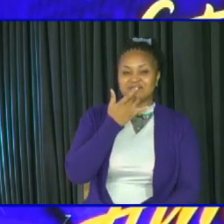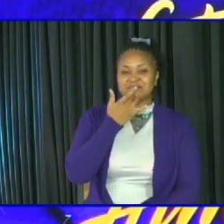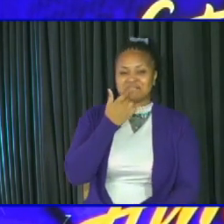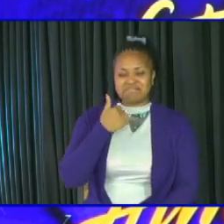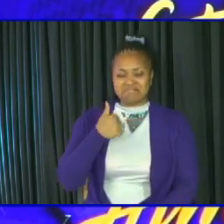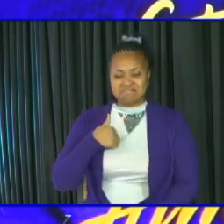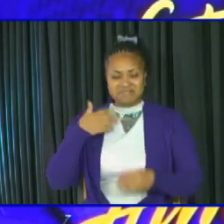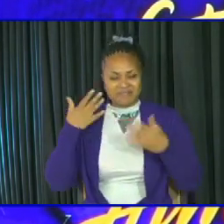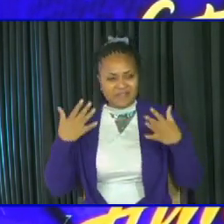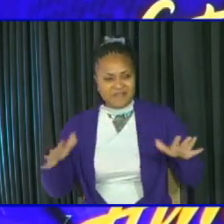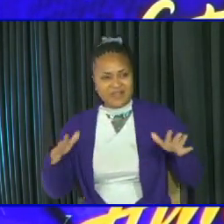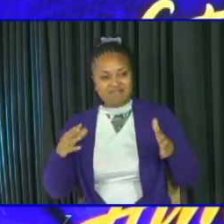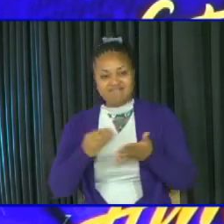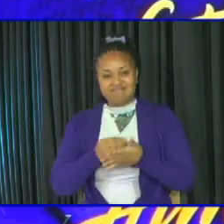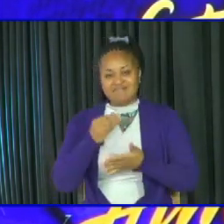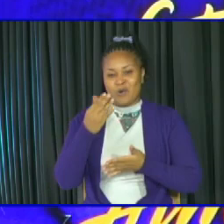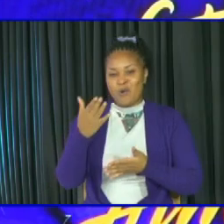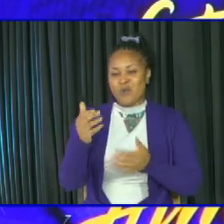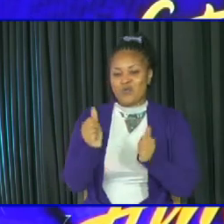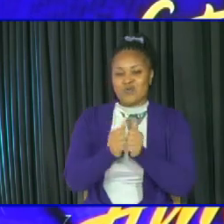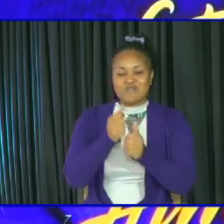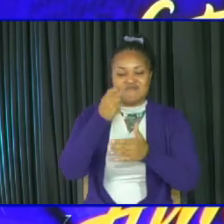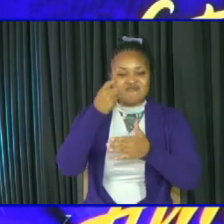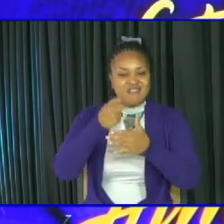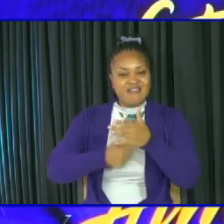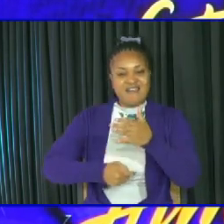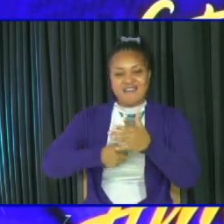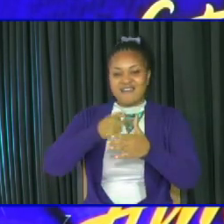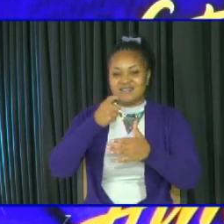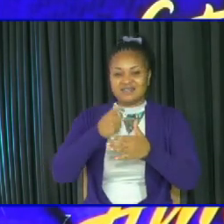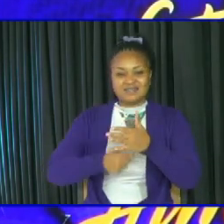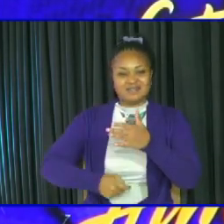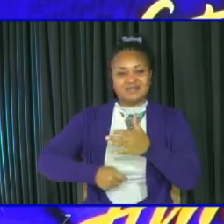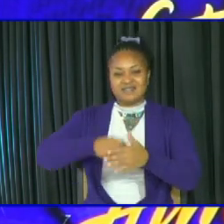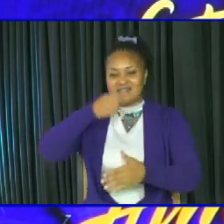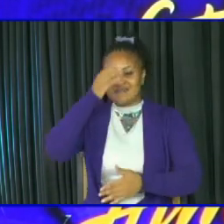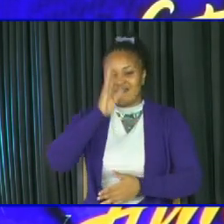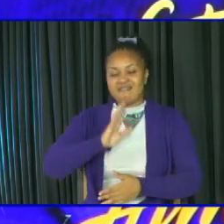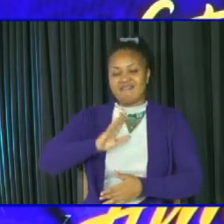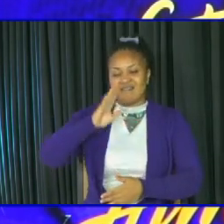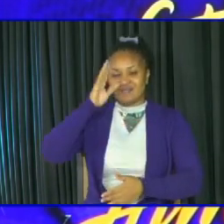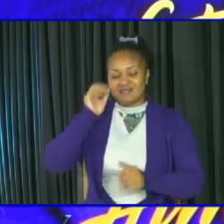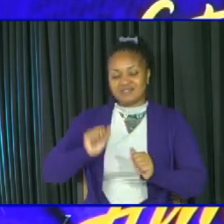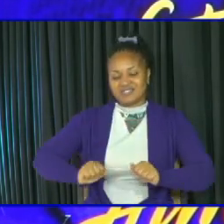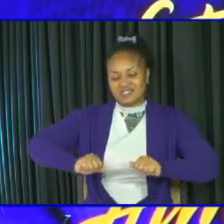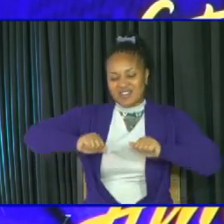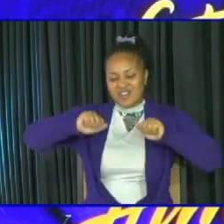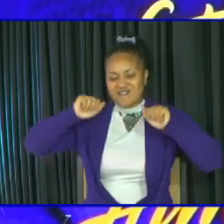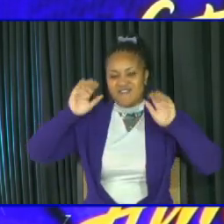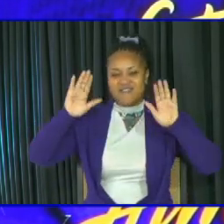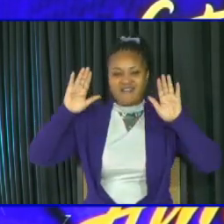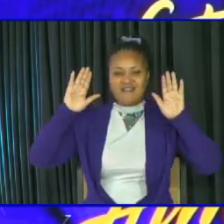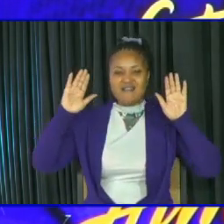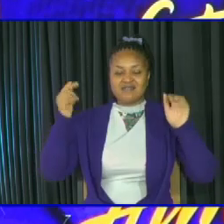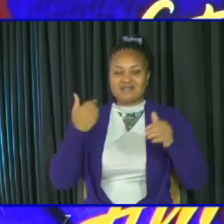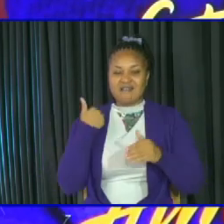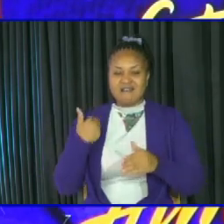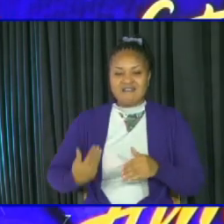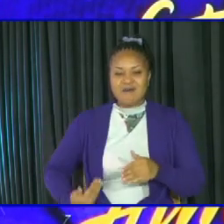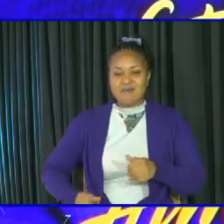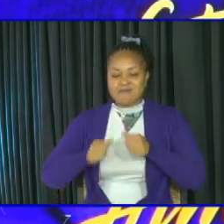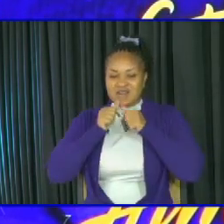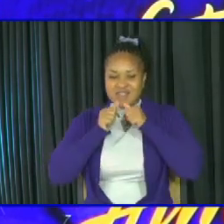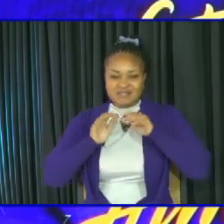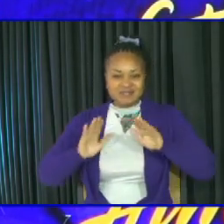favored. And I was bought with a price. I got me sacrificed, 'cause I